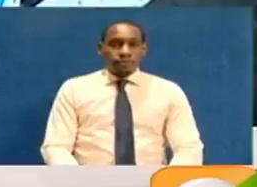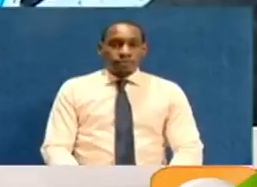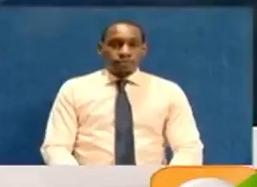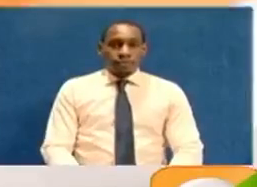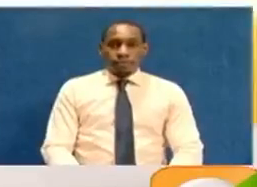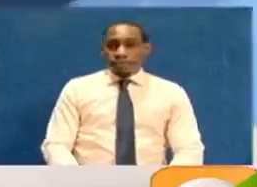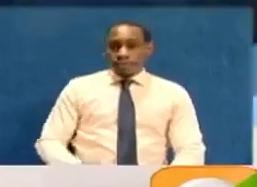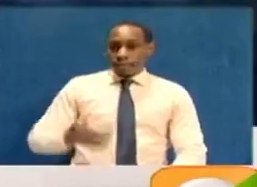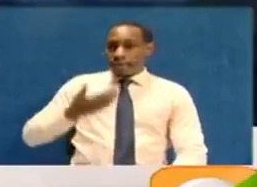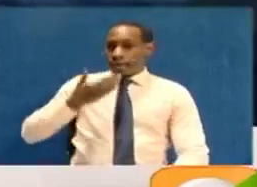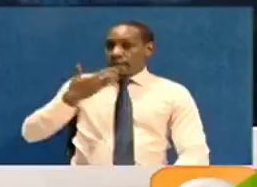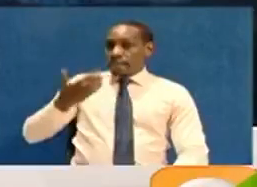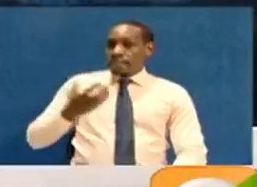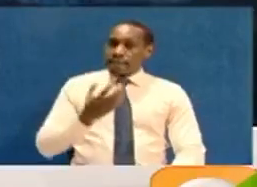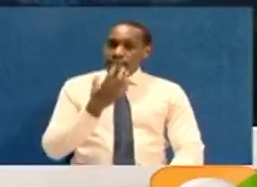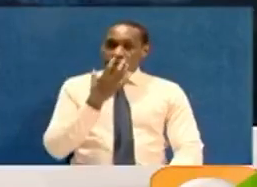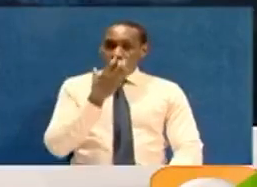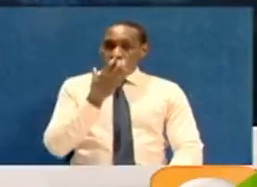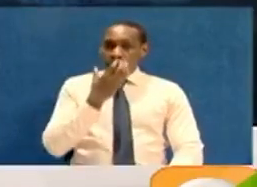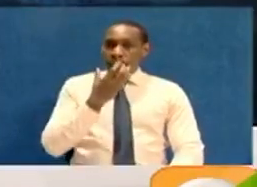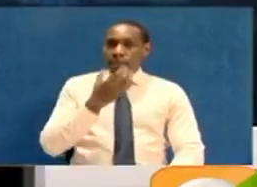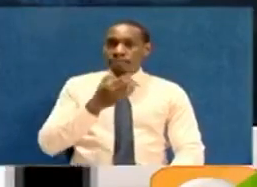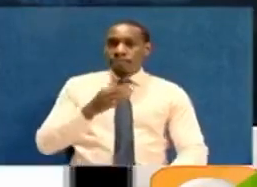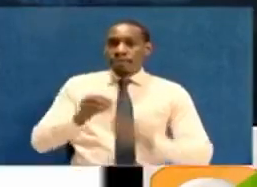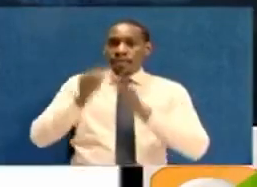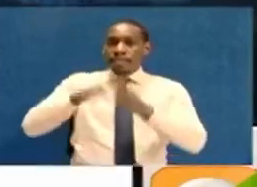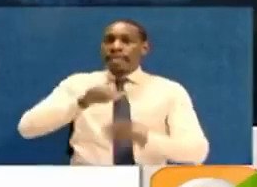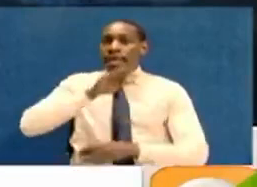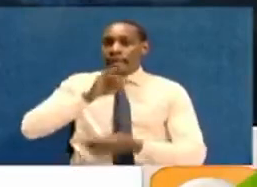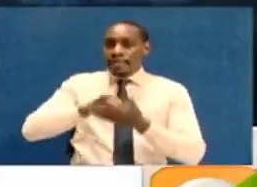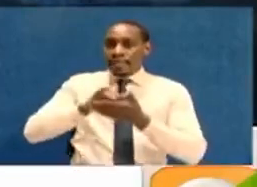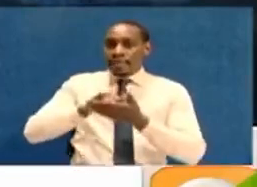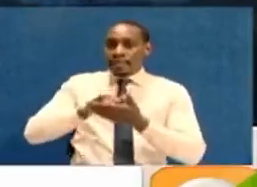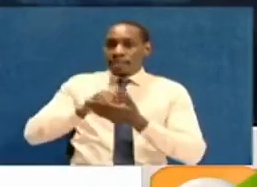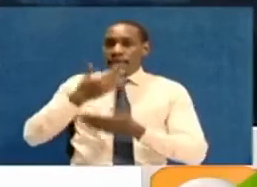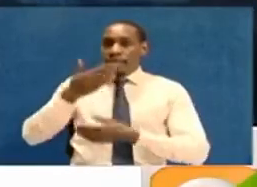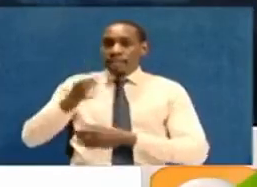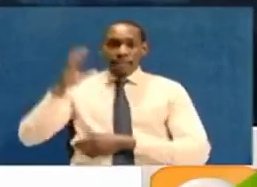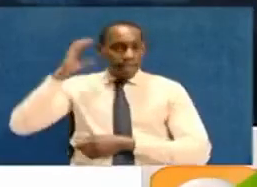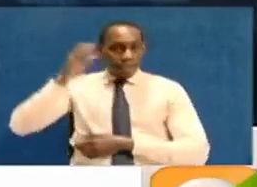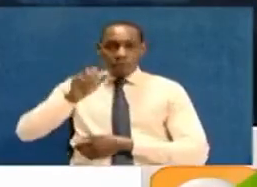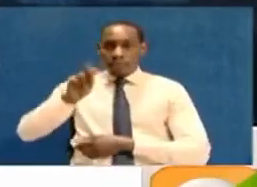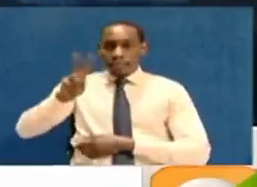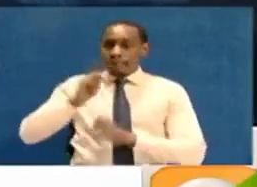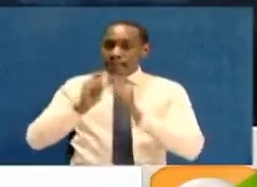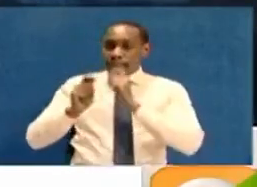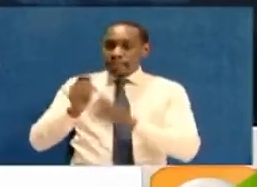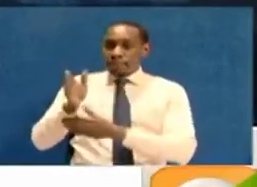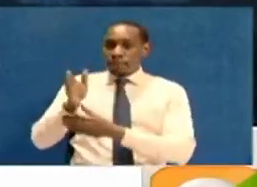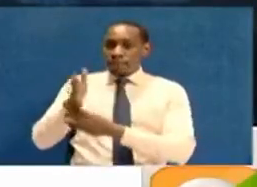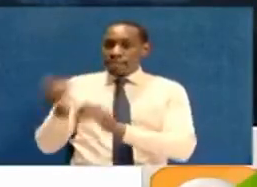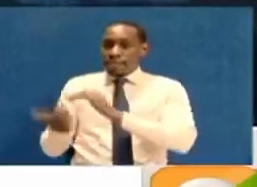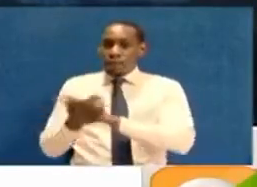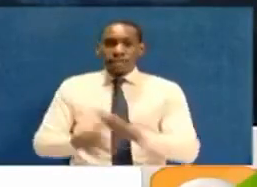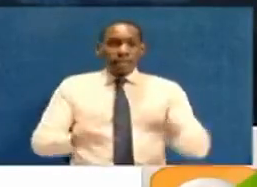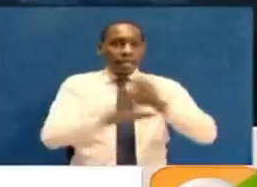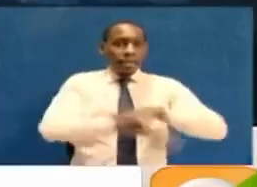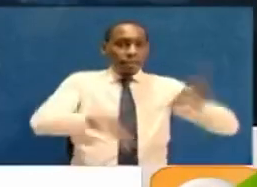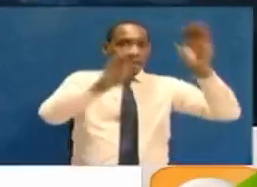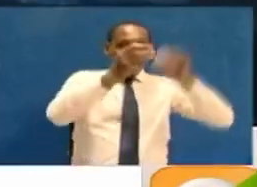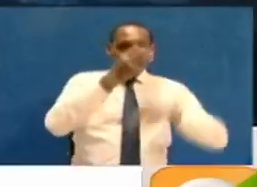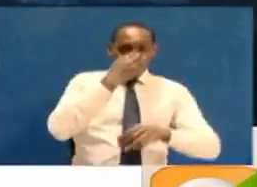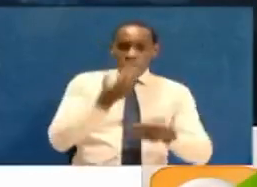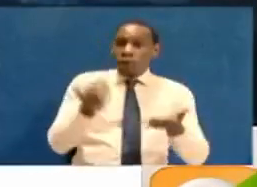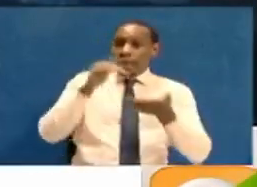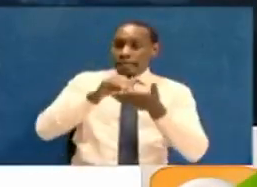And in reply to ODM leader Raila Odinga's assertions in that radio and TV interview Thursday morning, Deputy President William Ruto has